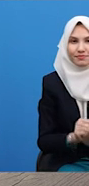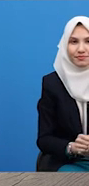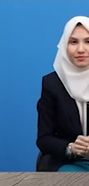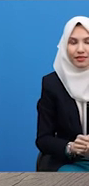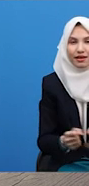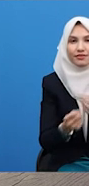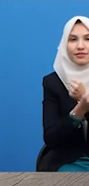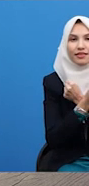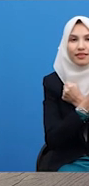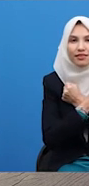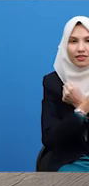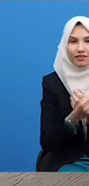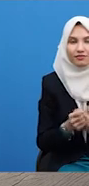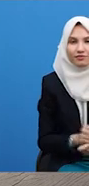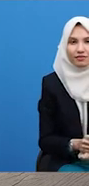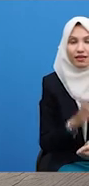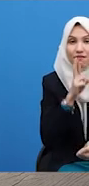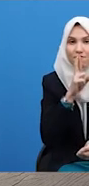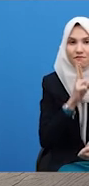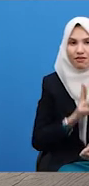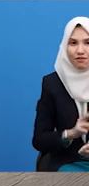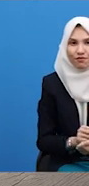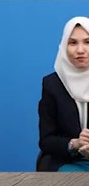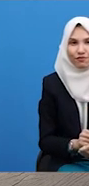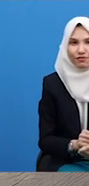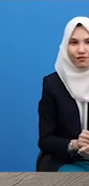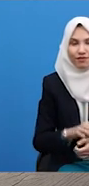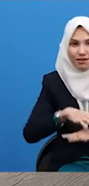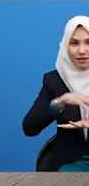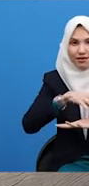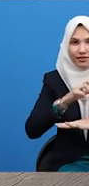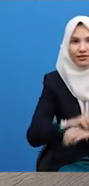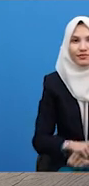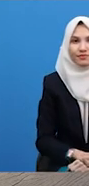she loved the red velvet cupcakes I baked on Teacher's Day.